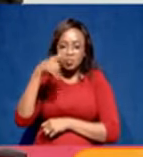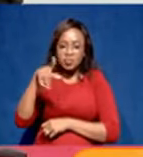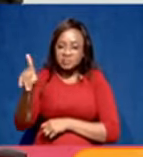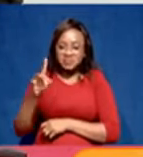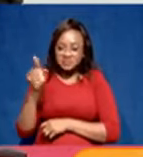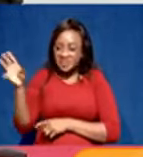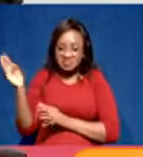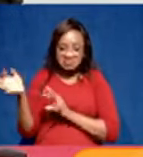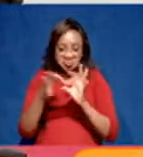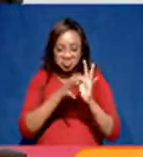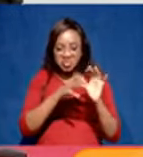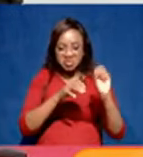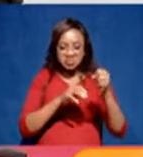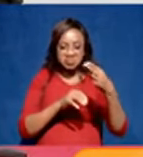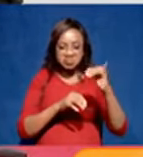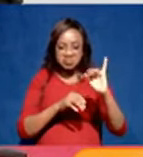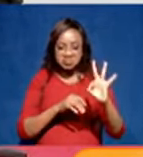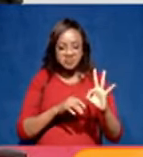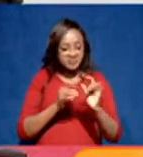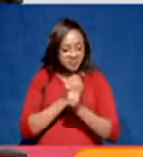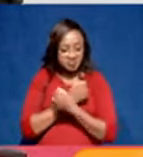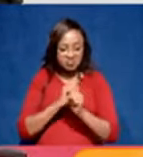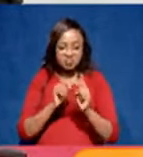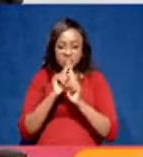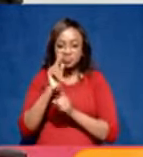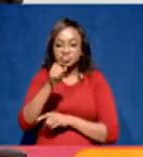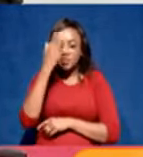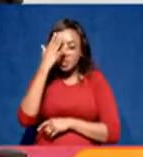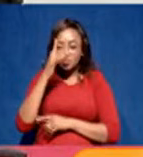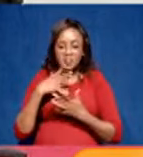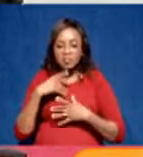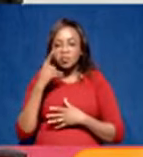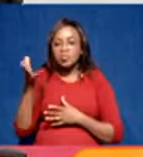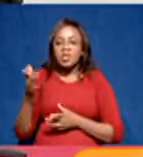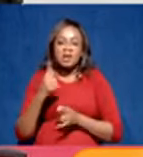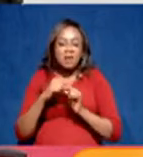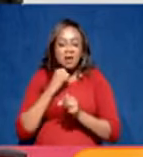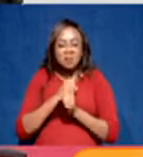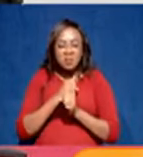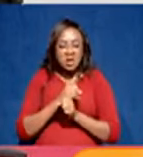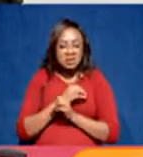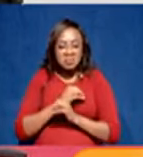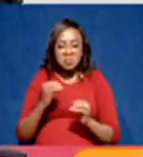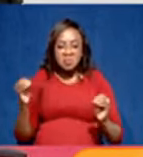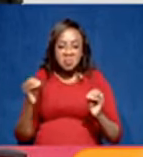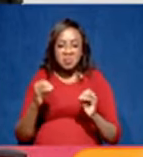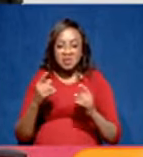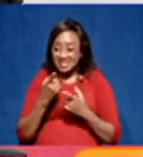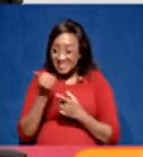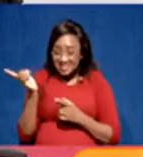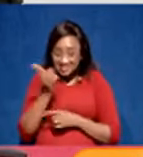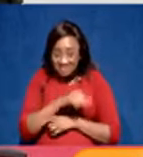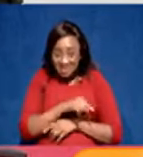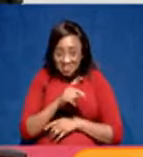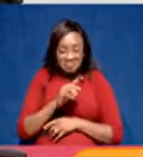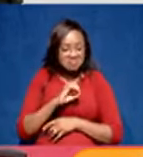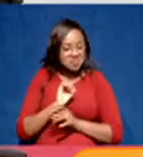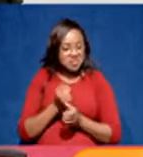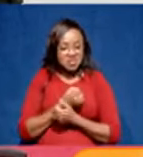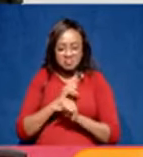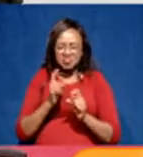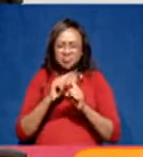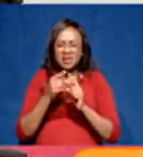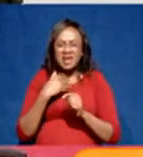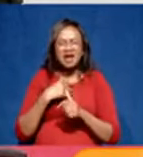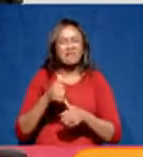not transit. We have people who are just there for the sake of being there. They are not diligent in their job. Those people are not going to transit. But we have